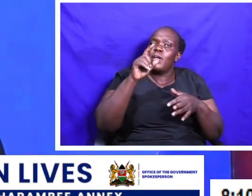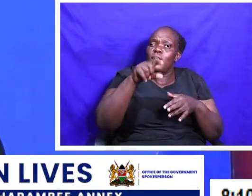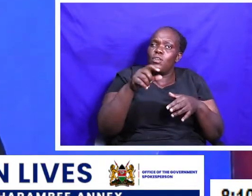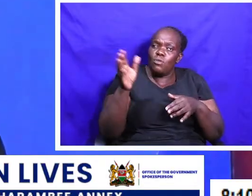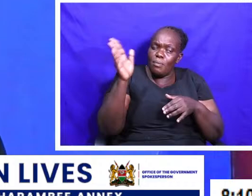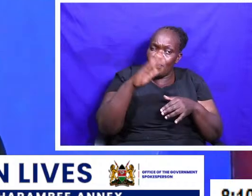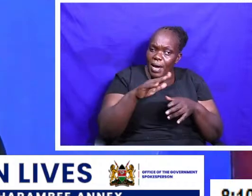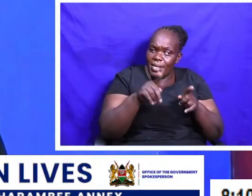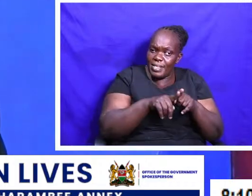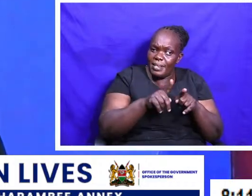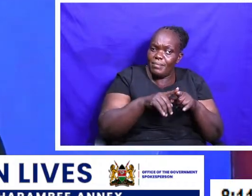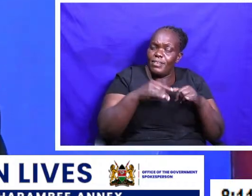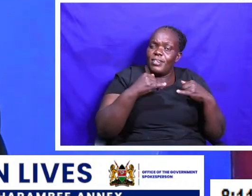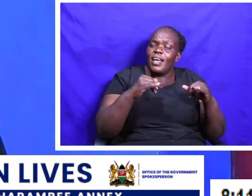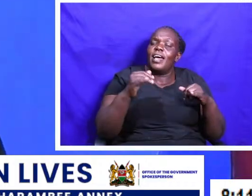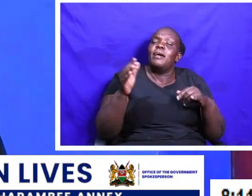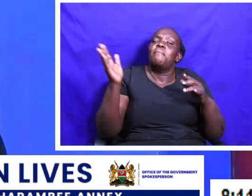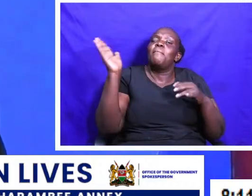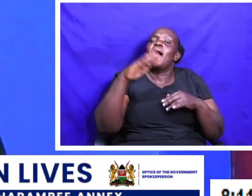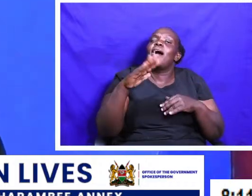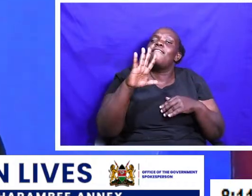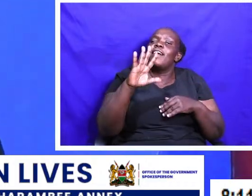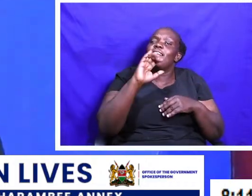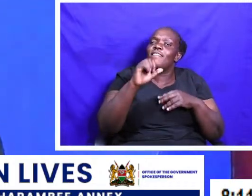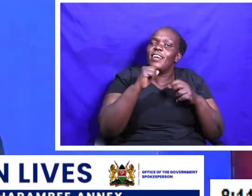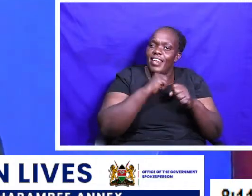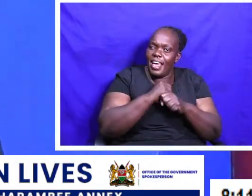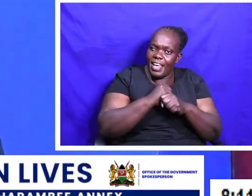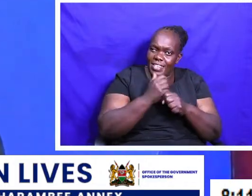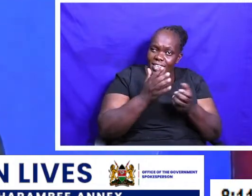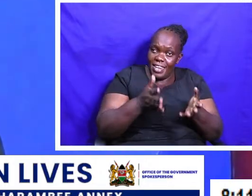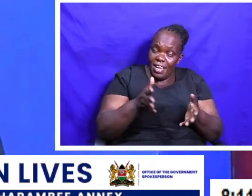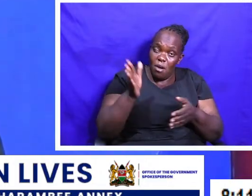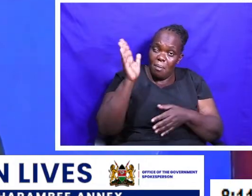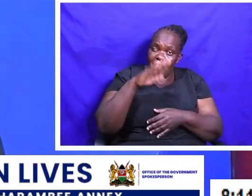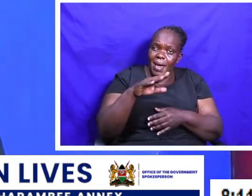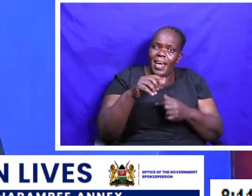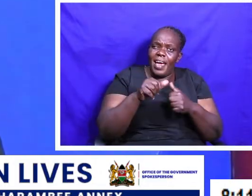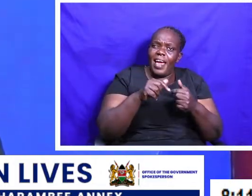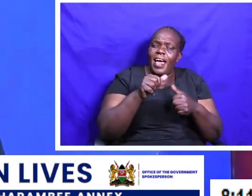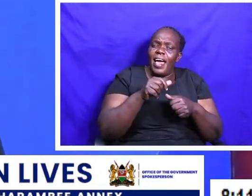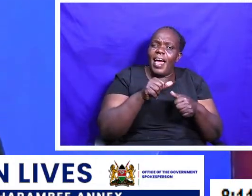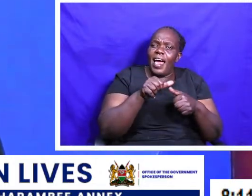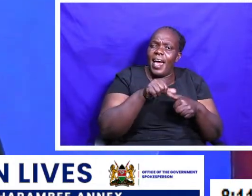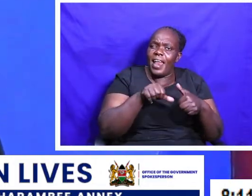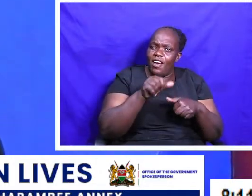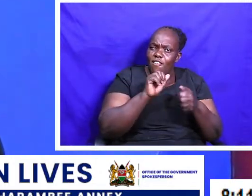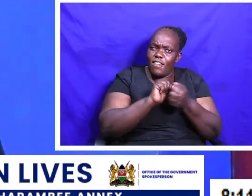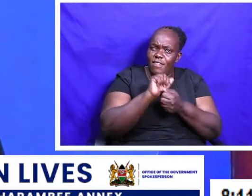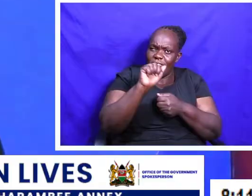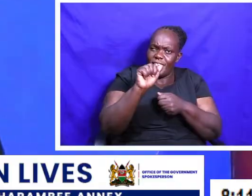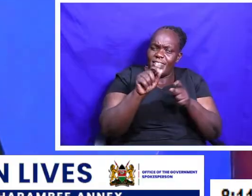back. I had planned to come back 5 years later. Okay. But now I decided to come back around the same time.